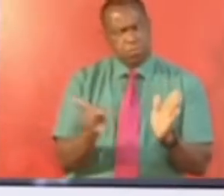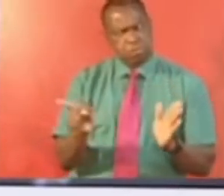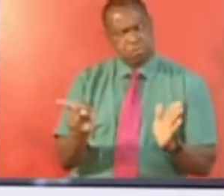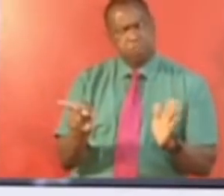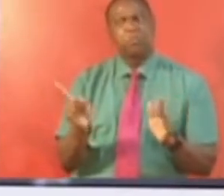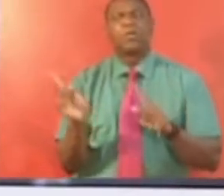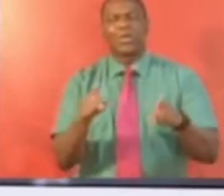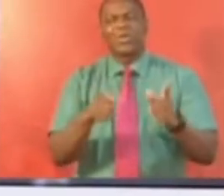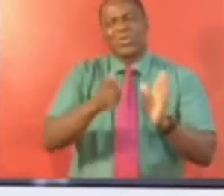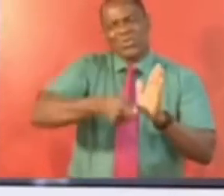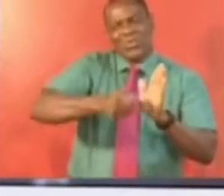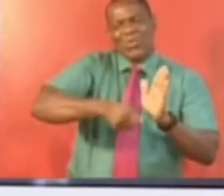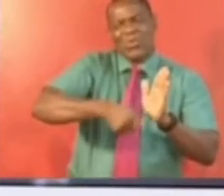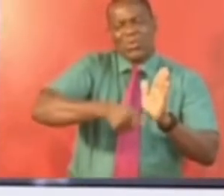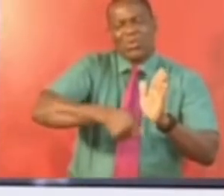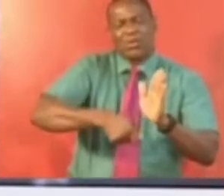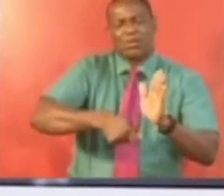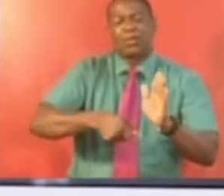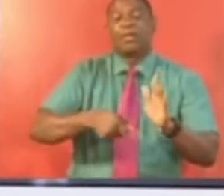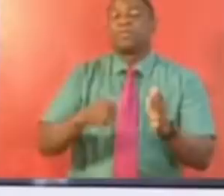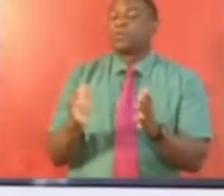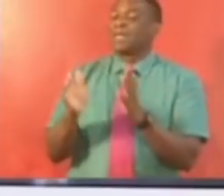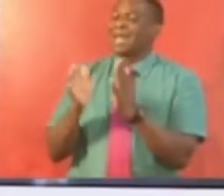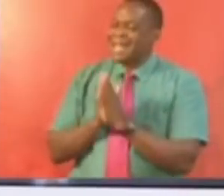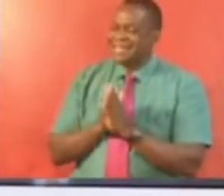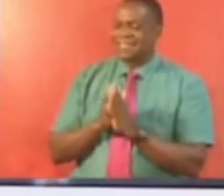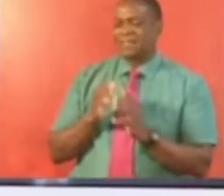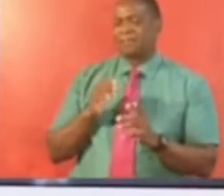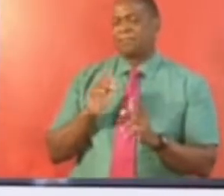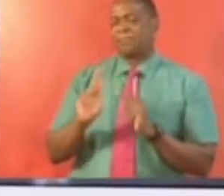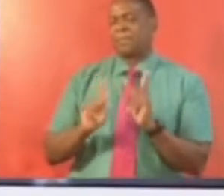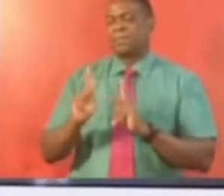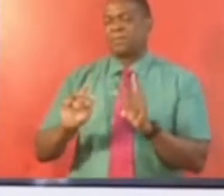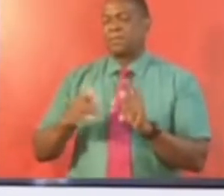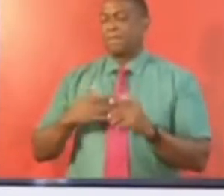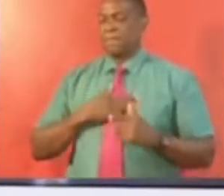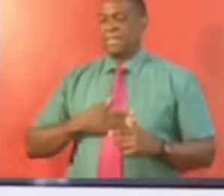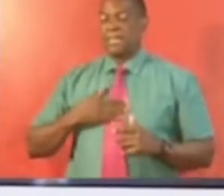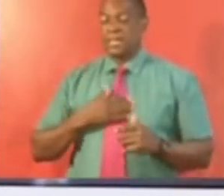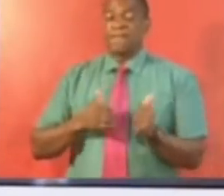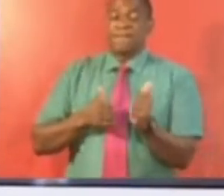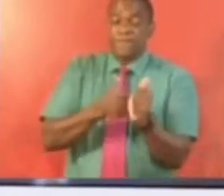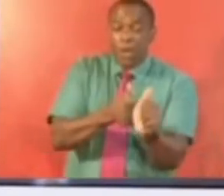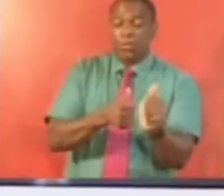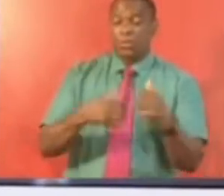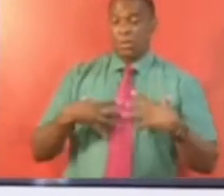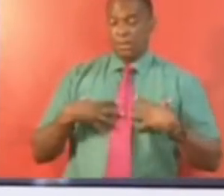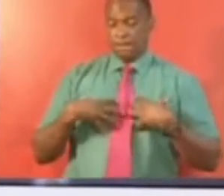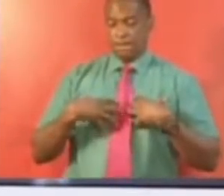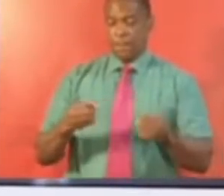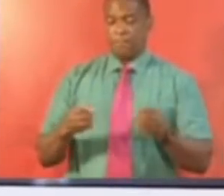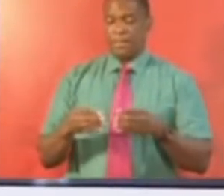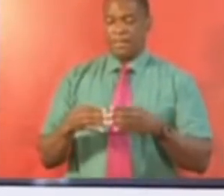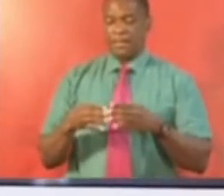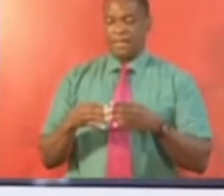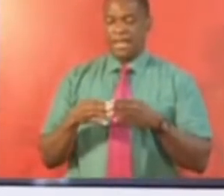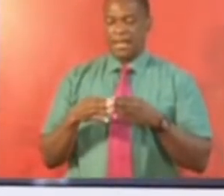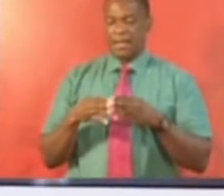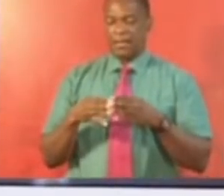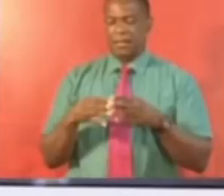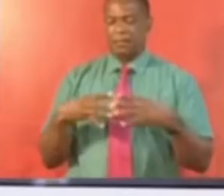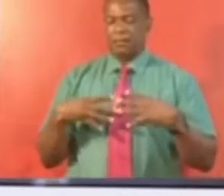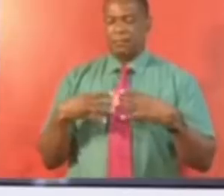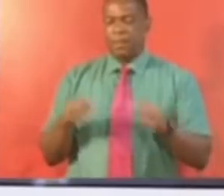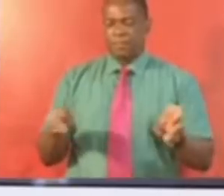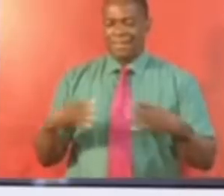we're asking for persons to abide by the public health guidelines. They are all on our website, making sure that your employees are safe when they come to work,